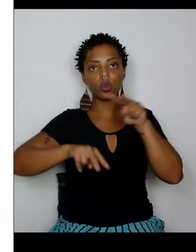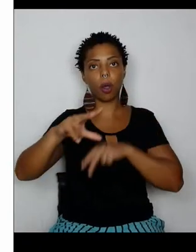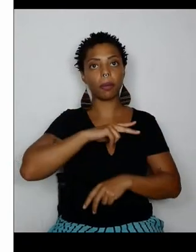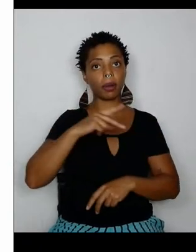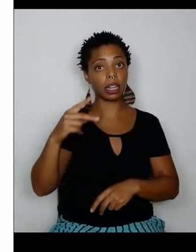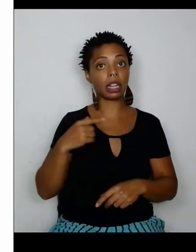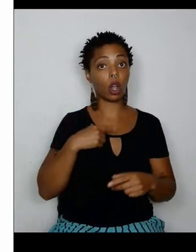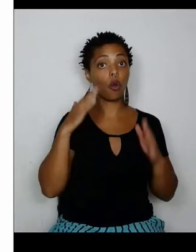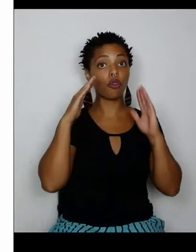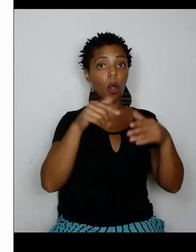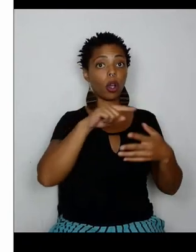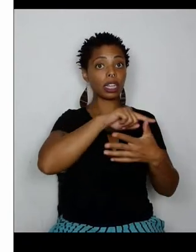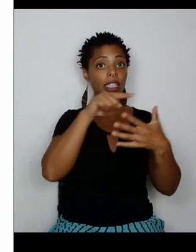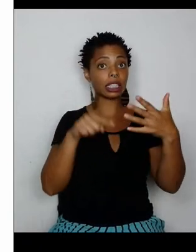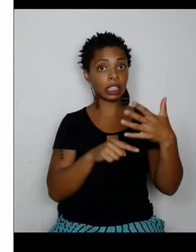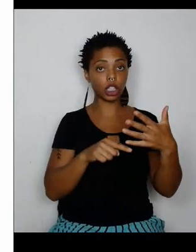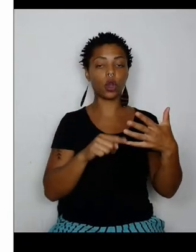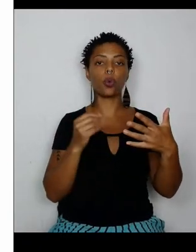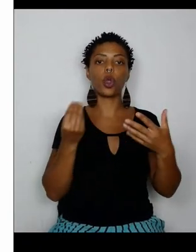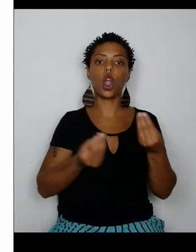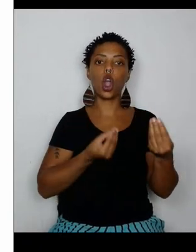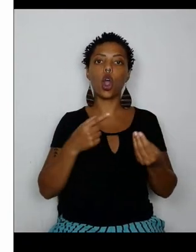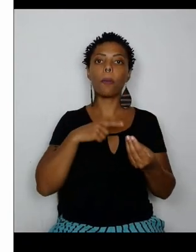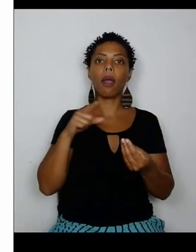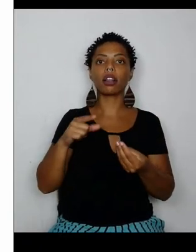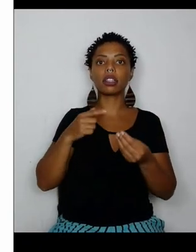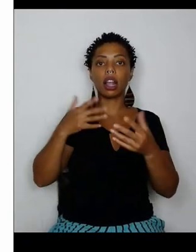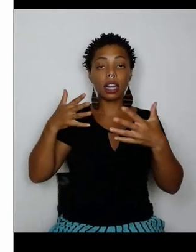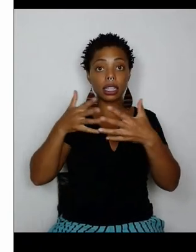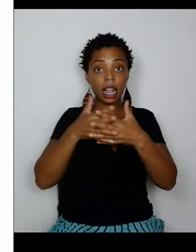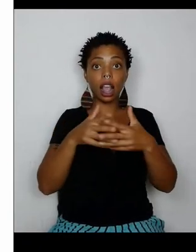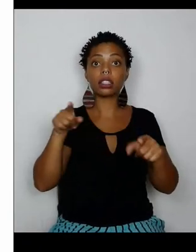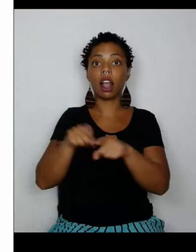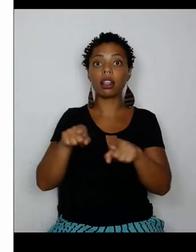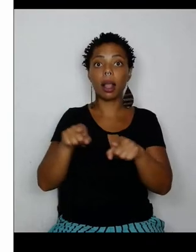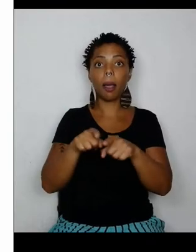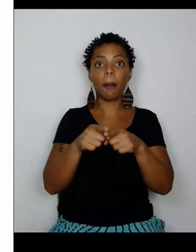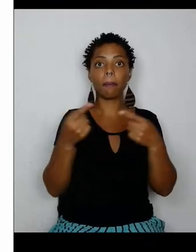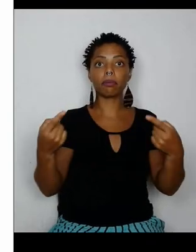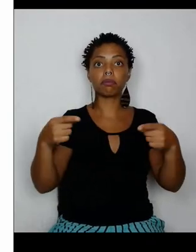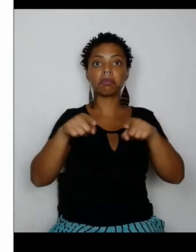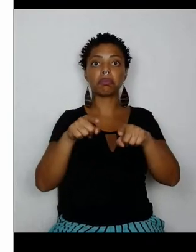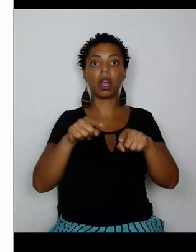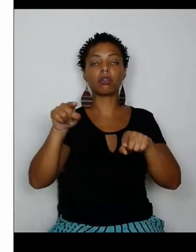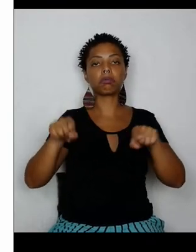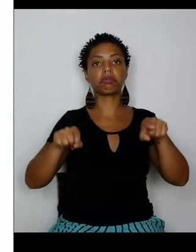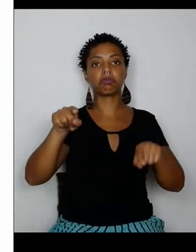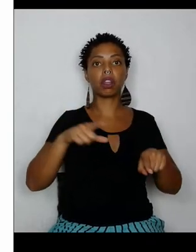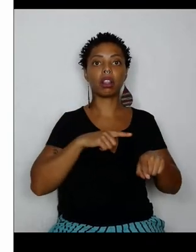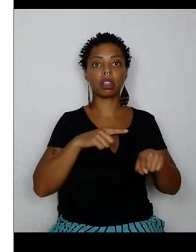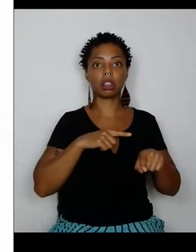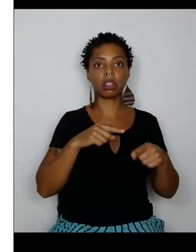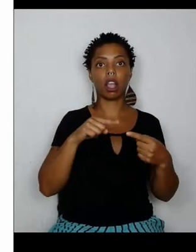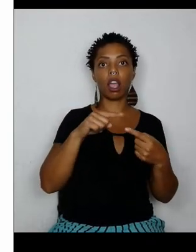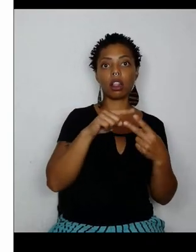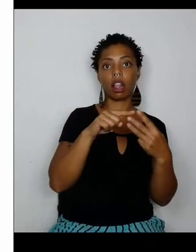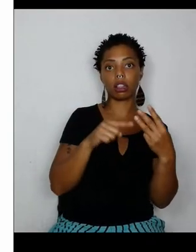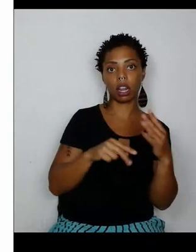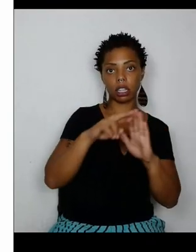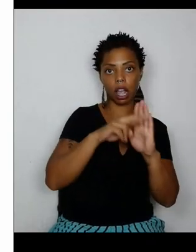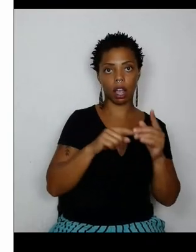gogem as a disembodied head they are complete self-portraits and they convey his recognizable likeness i